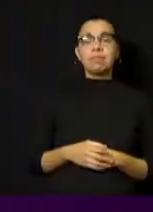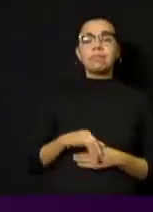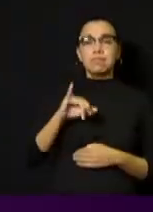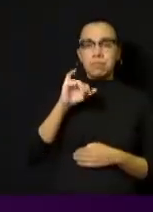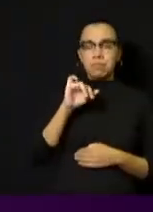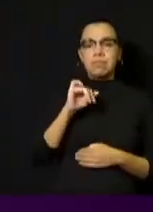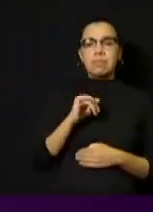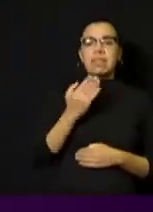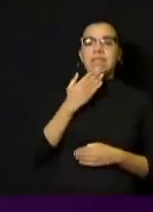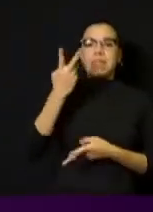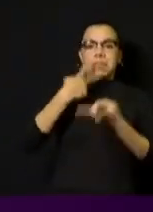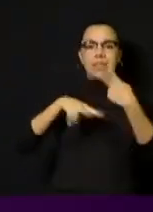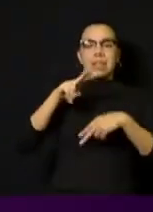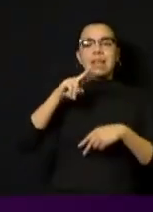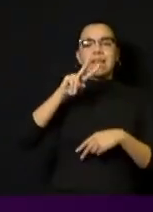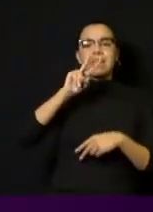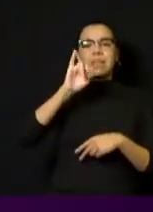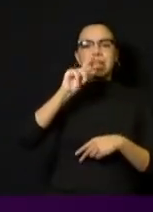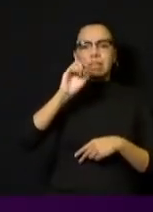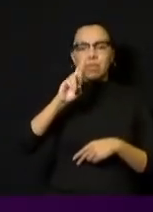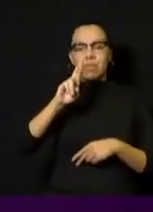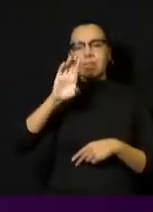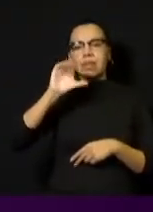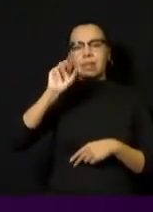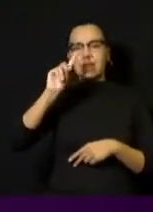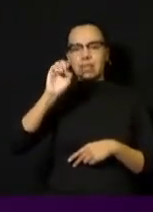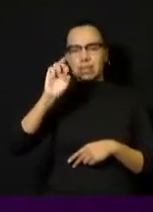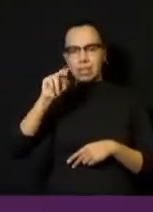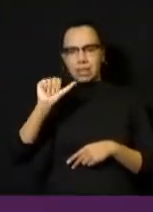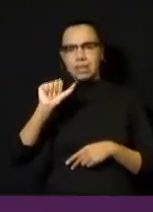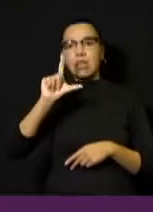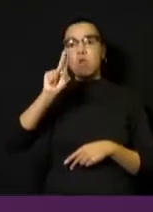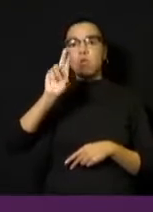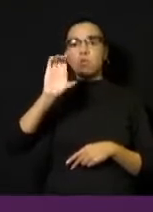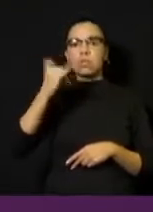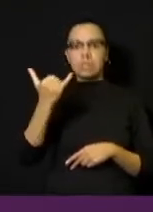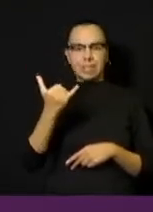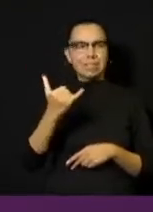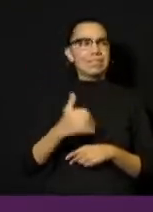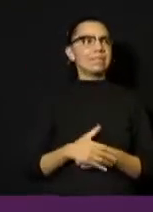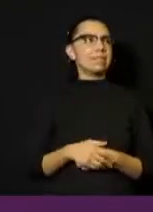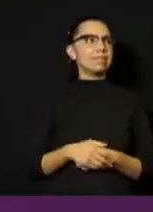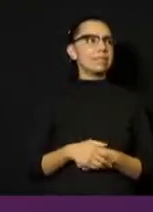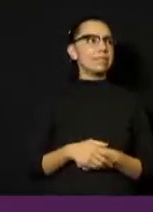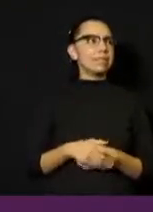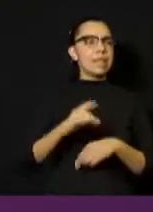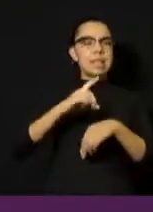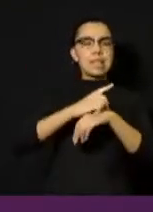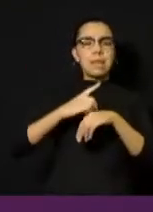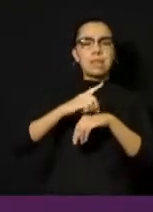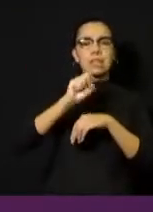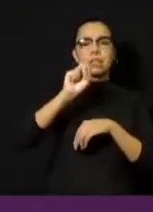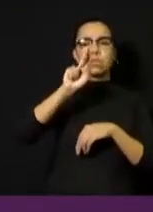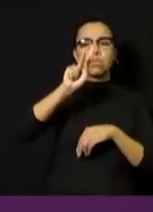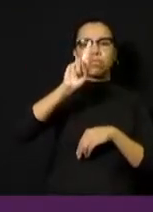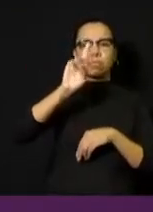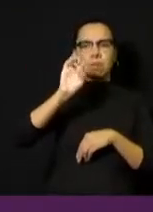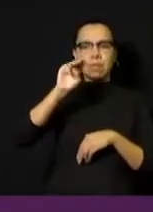Incredible their story. Let's welcome Víctor Cárdenas and Lucy Sangabriel, Diamond Supreme from Mexico. Good